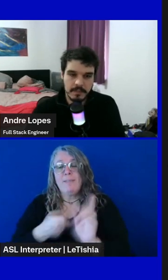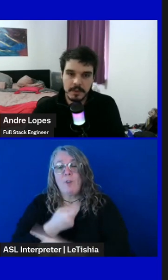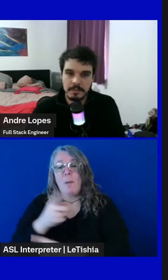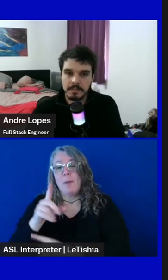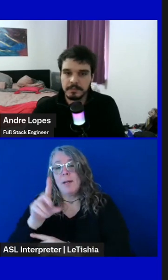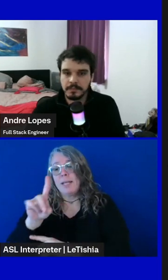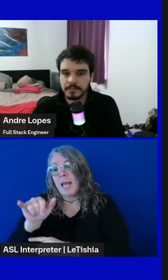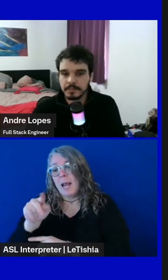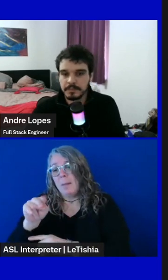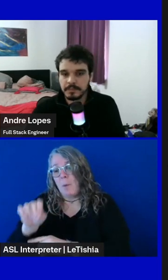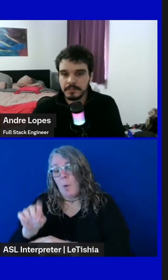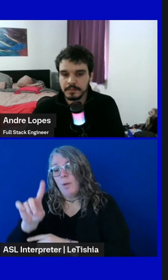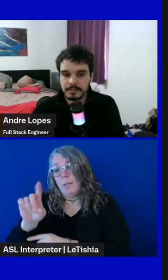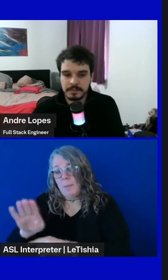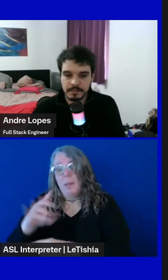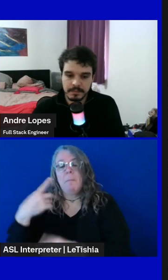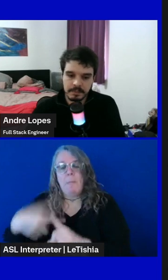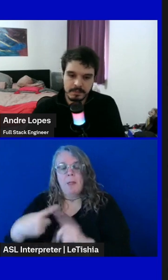API.